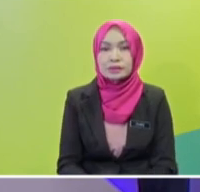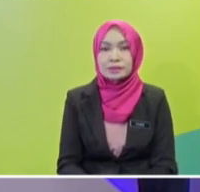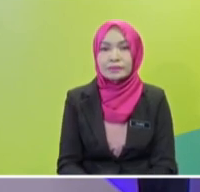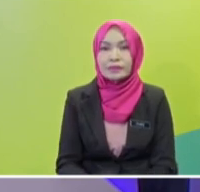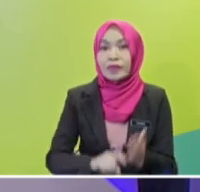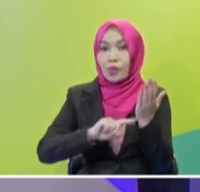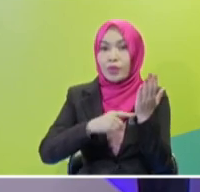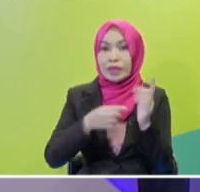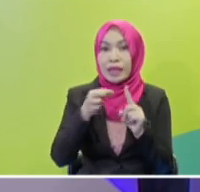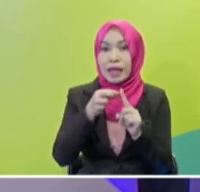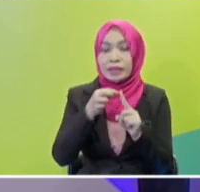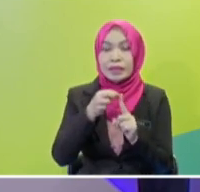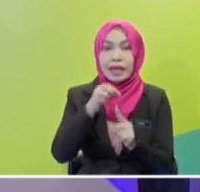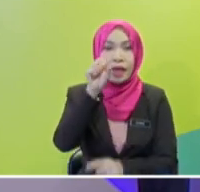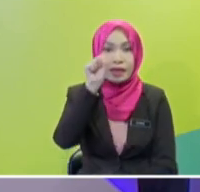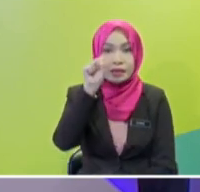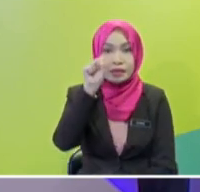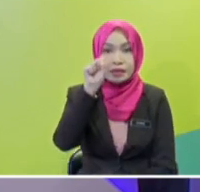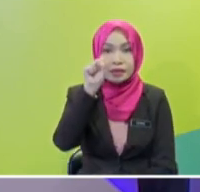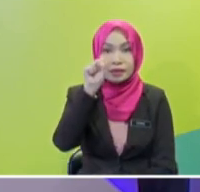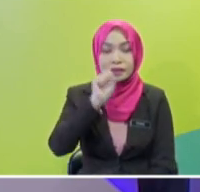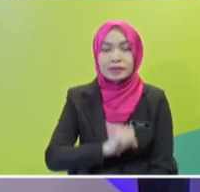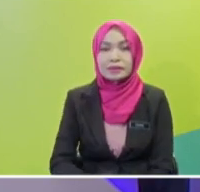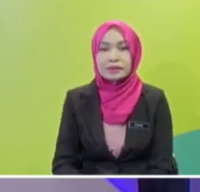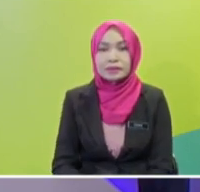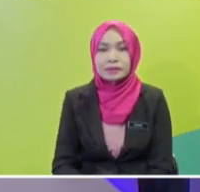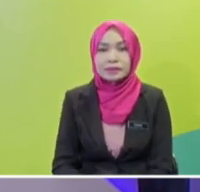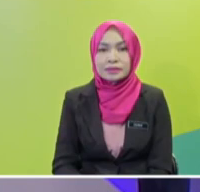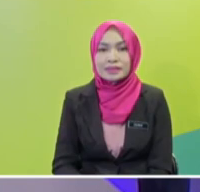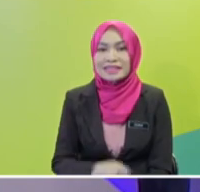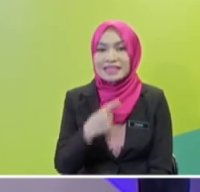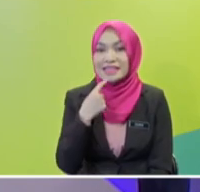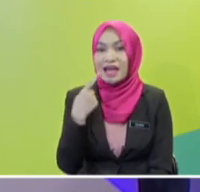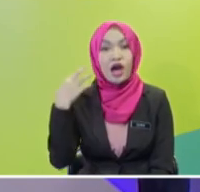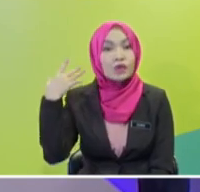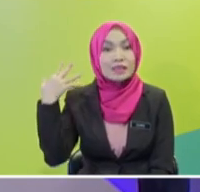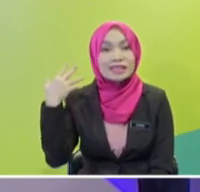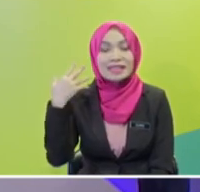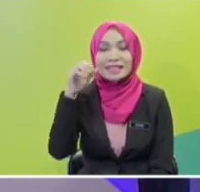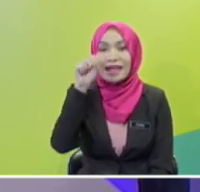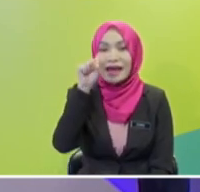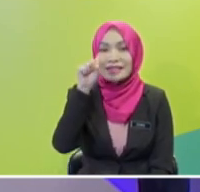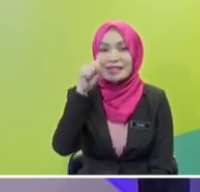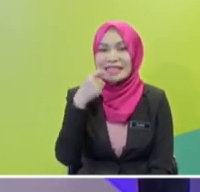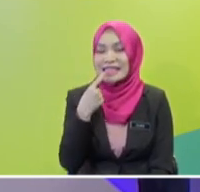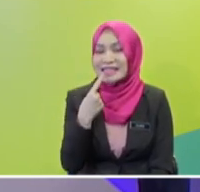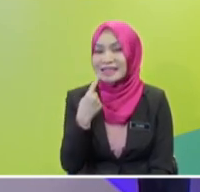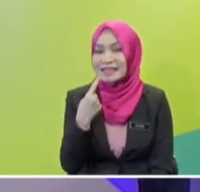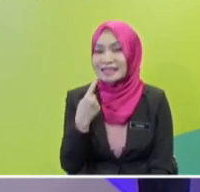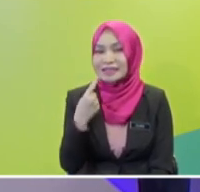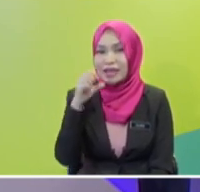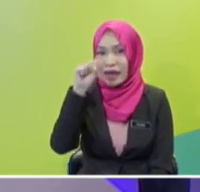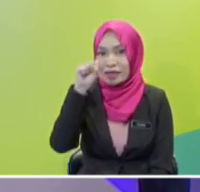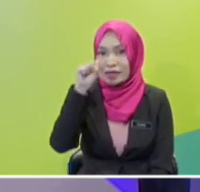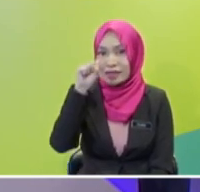Socks starts with the letter S also. Ah. S. Socks. Socks. Yes.